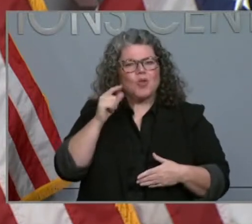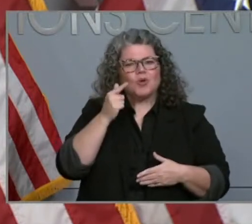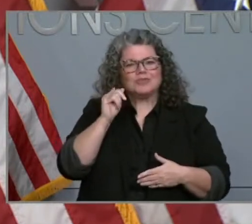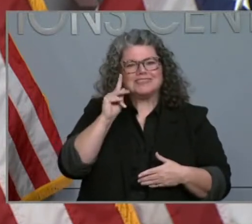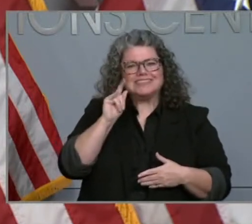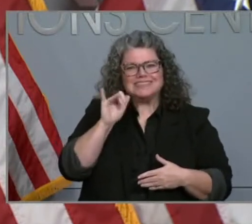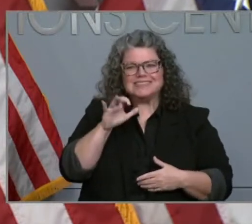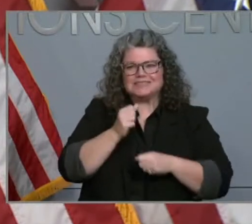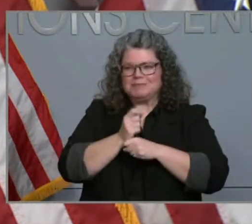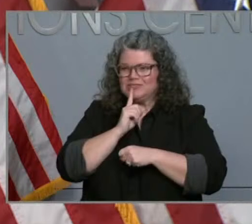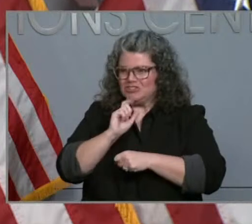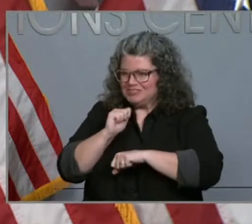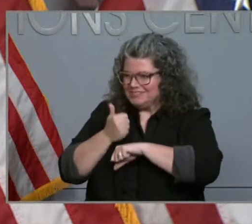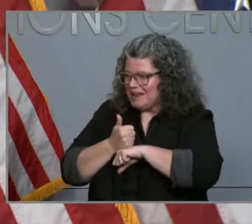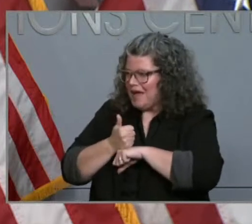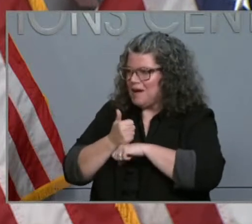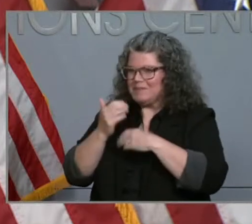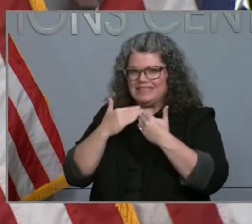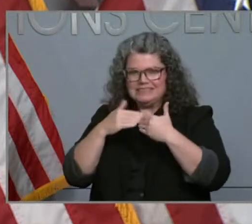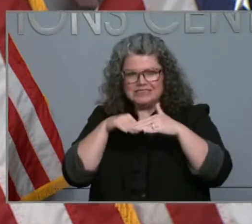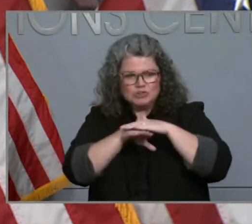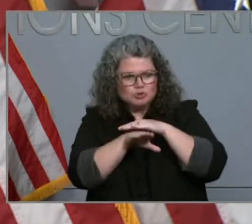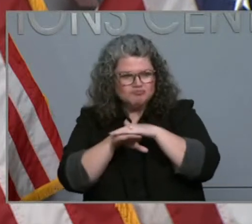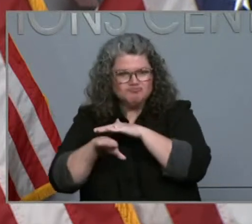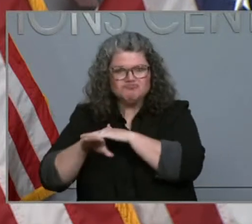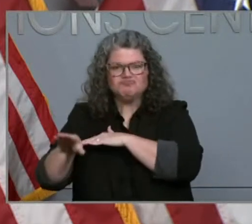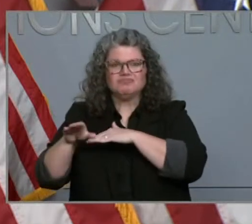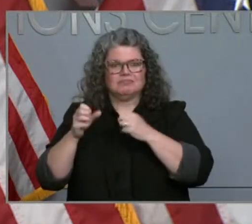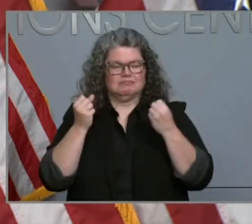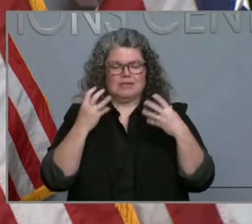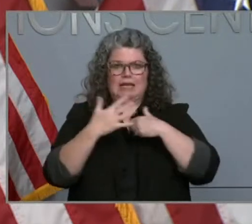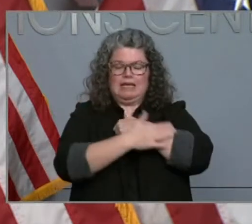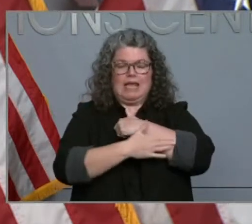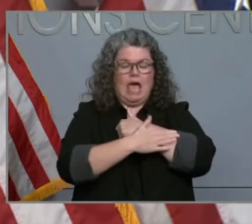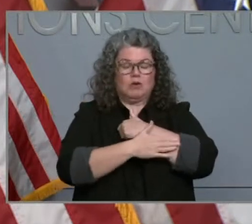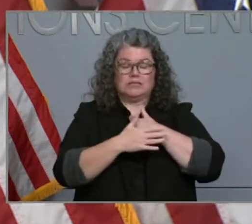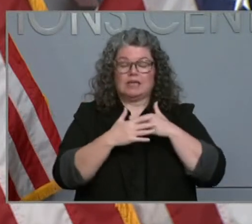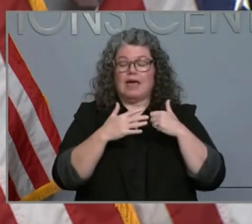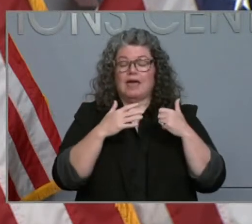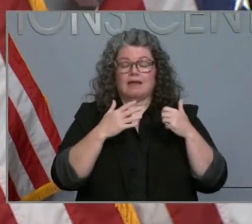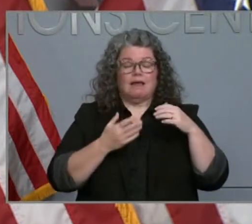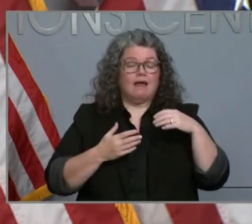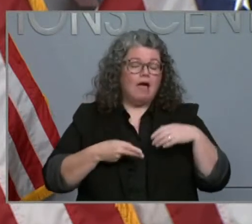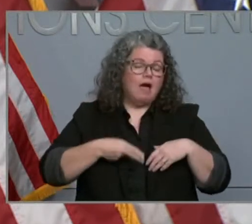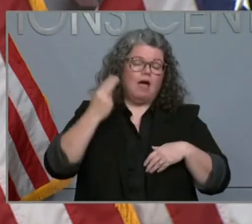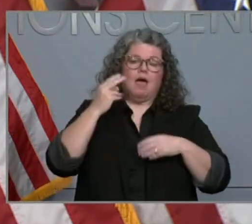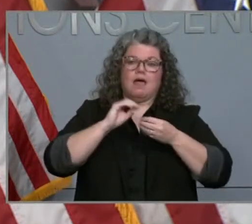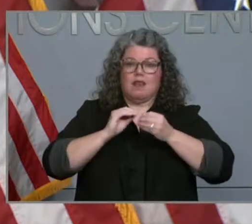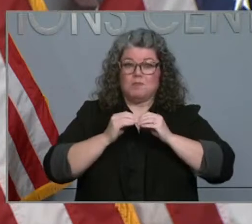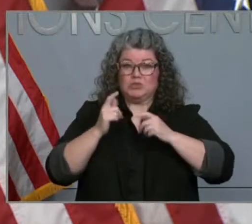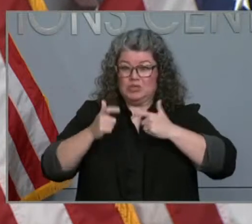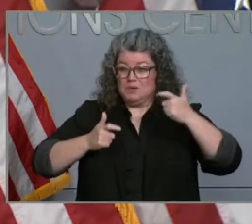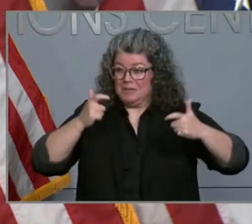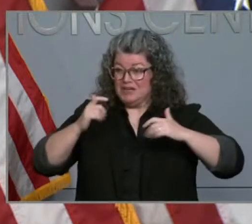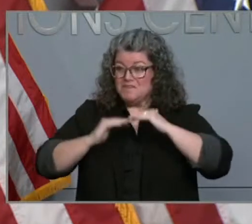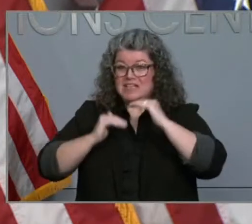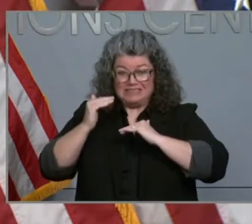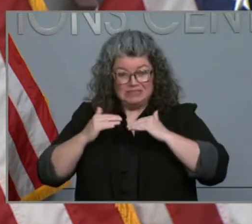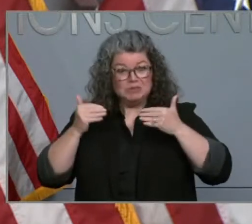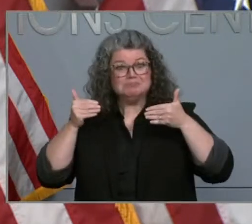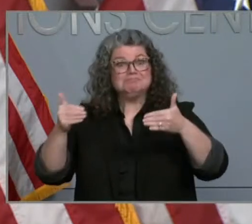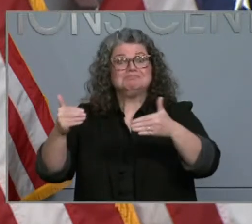saw a lot of the counties still have a large number of early voting sites. These larger facilities were in